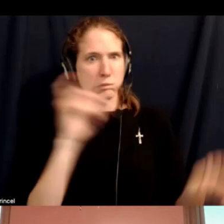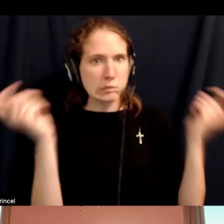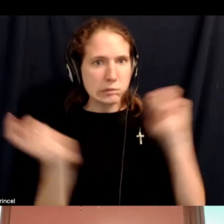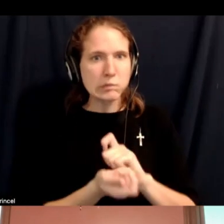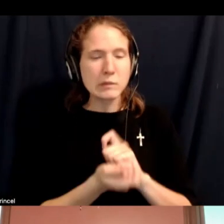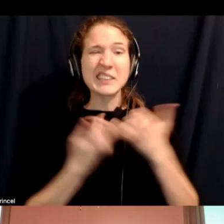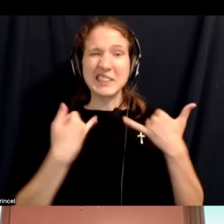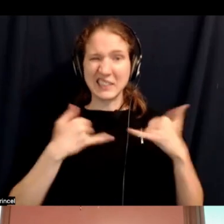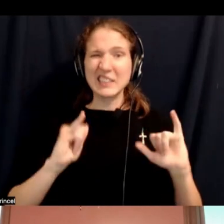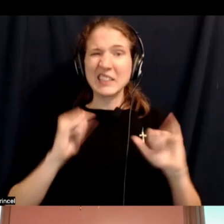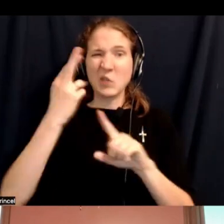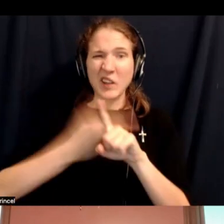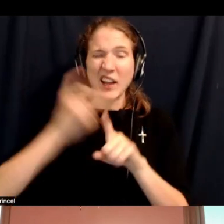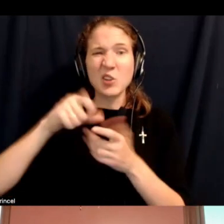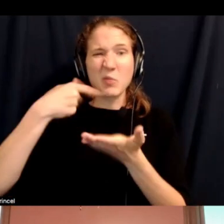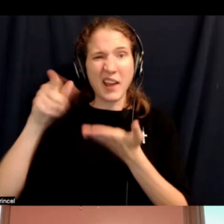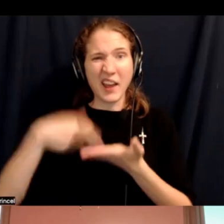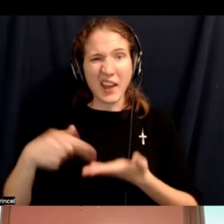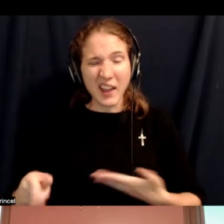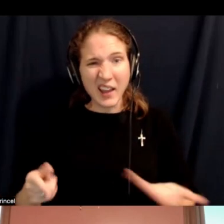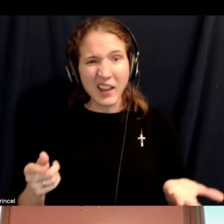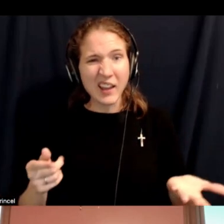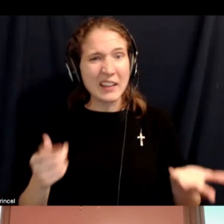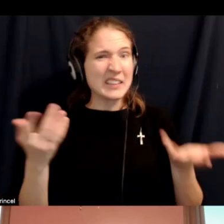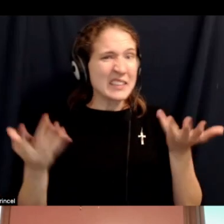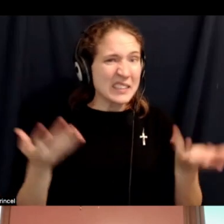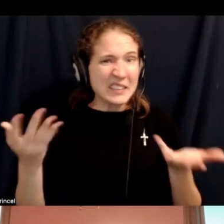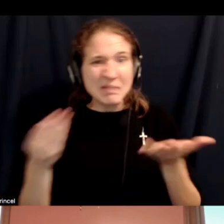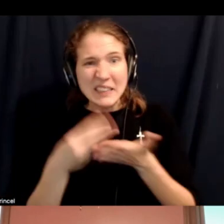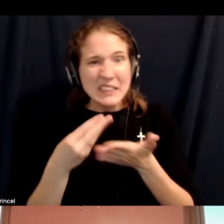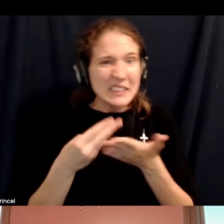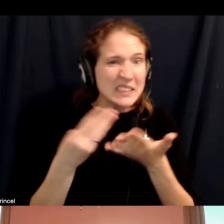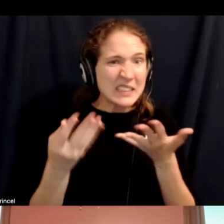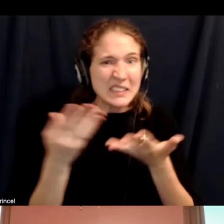pay the rent. I really couldn't paint and write fiction. And I had my